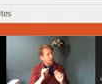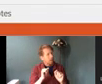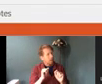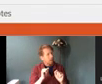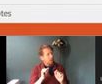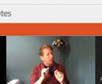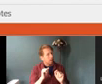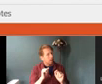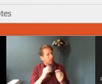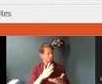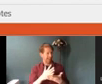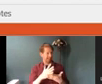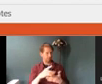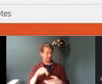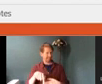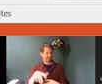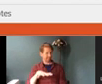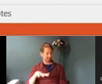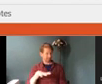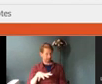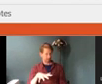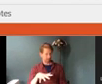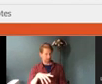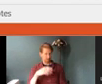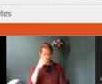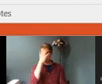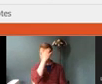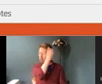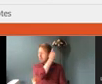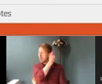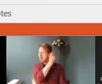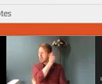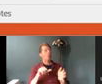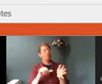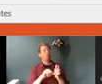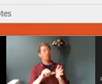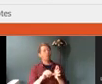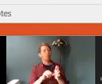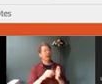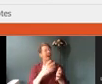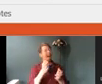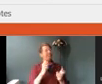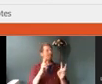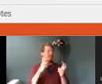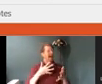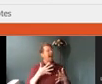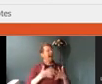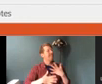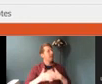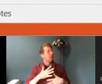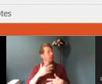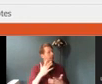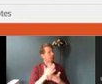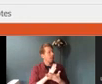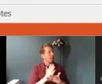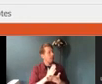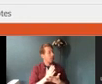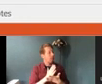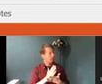development on this field? The problem is always that there is ethical concerns,